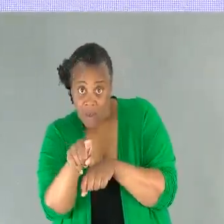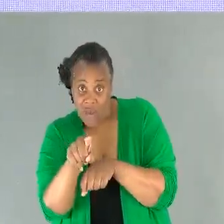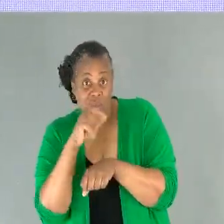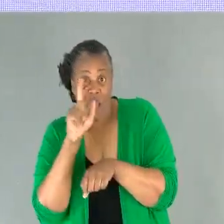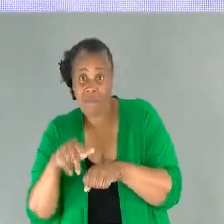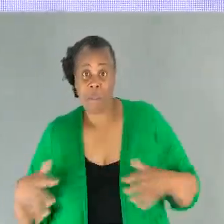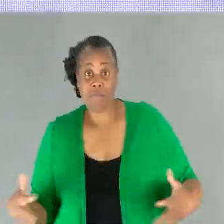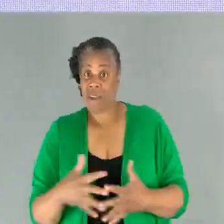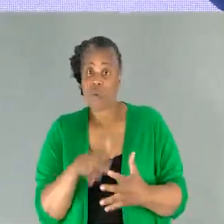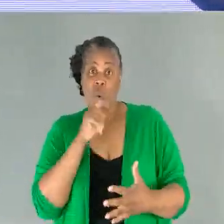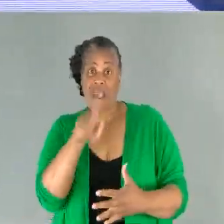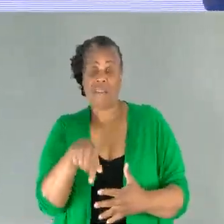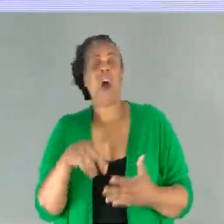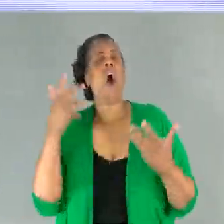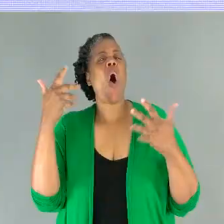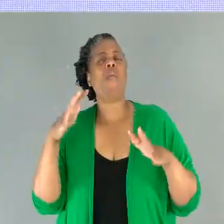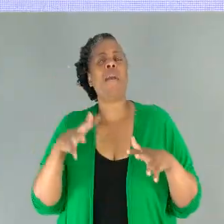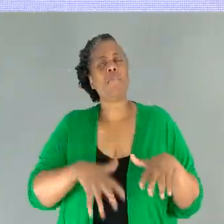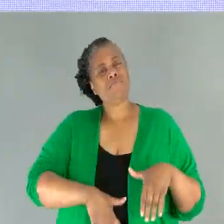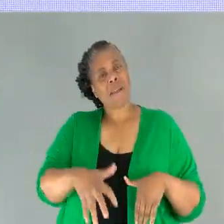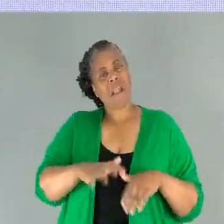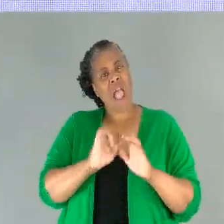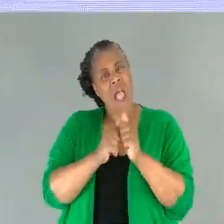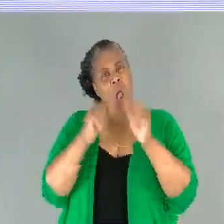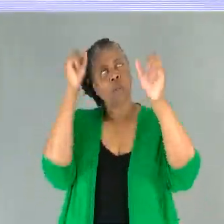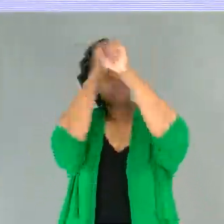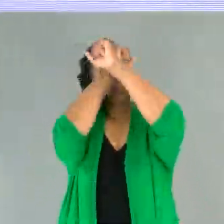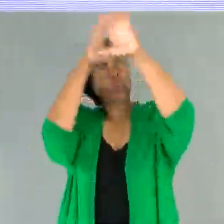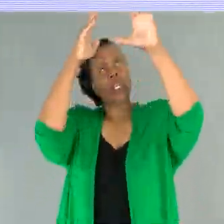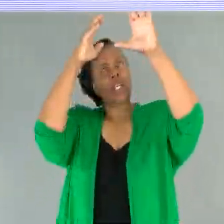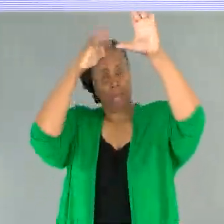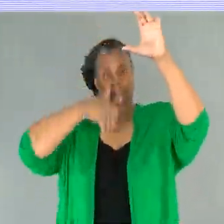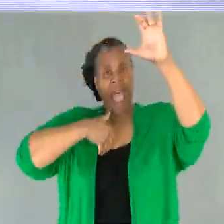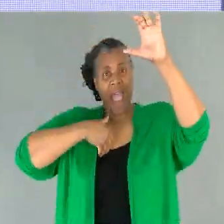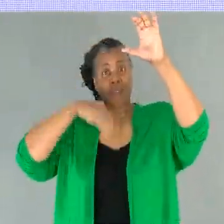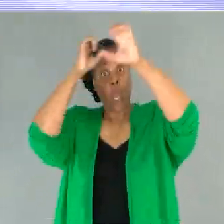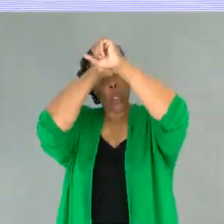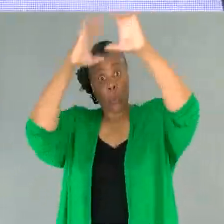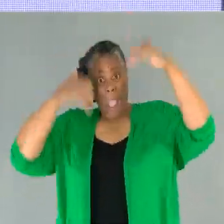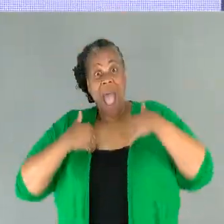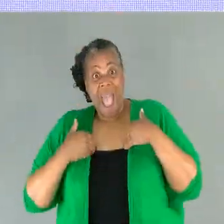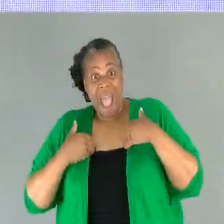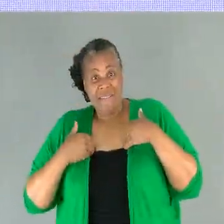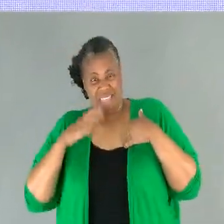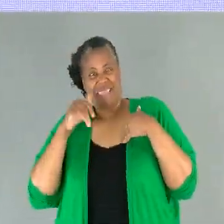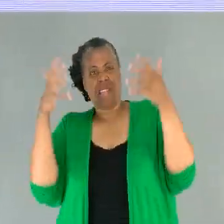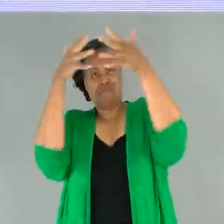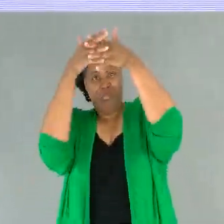You know you are pregnant with a dream before you are pregnant with a child.